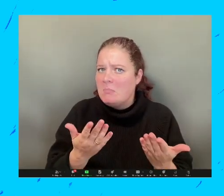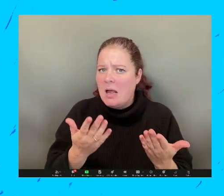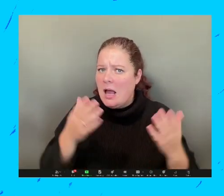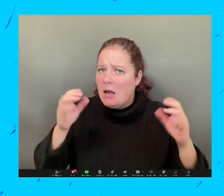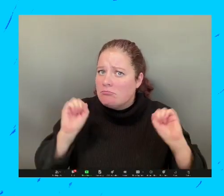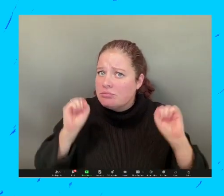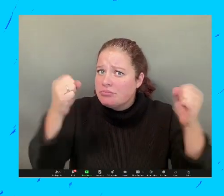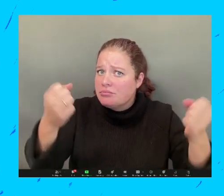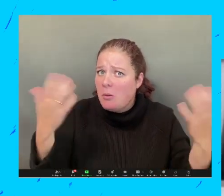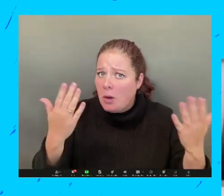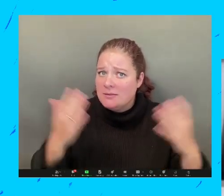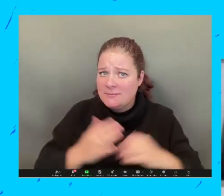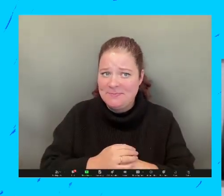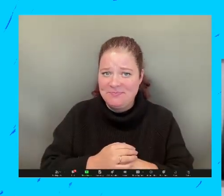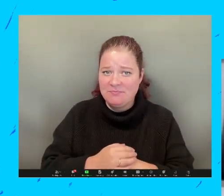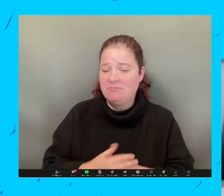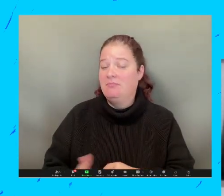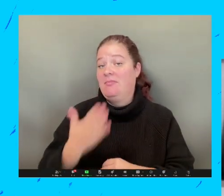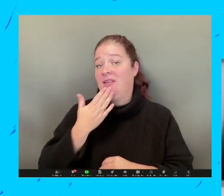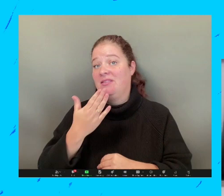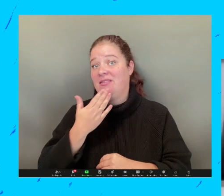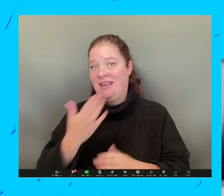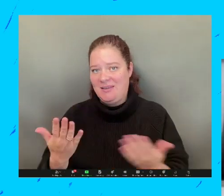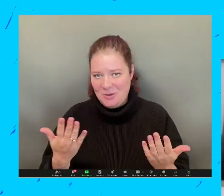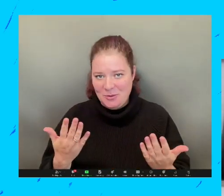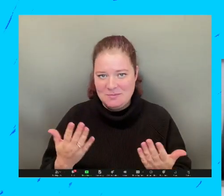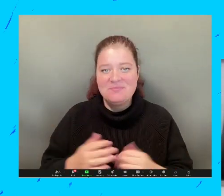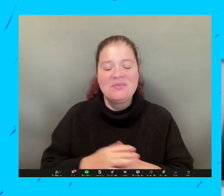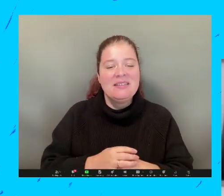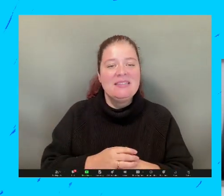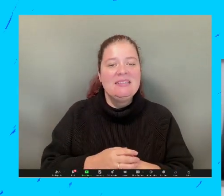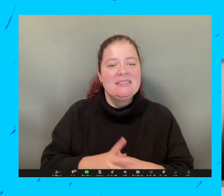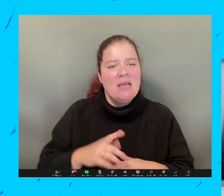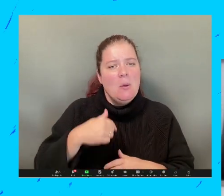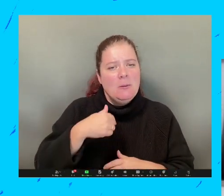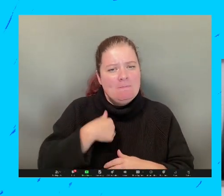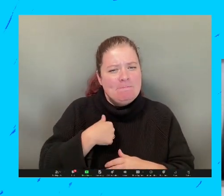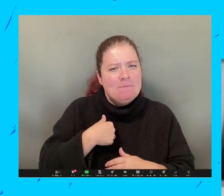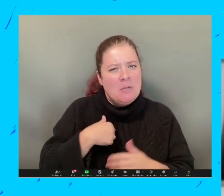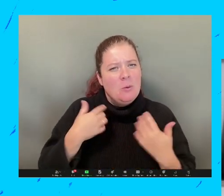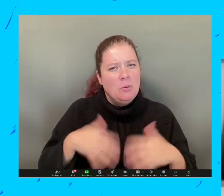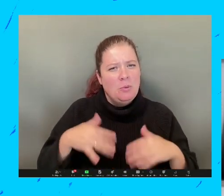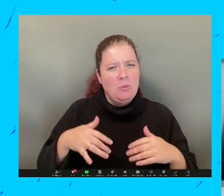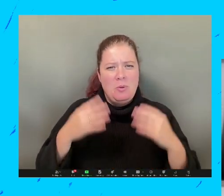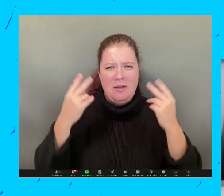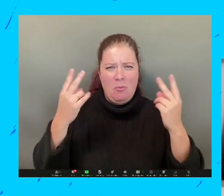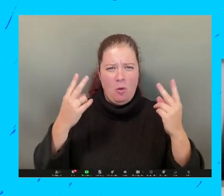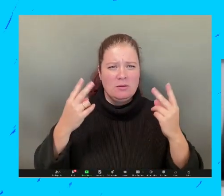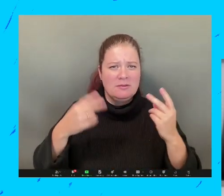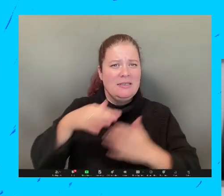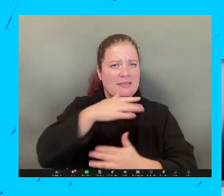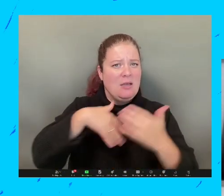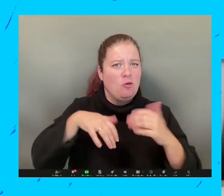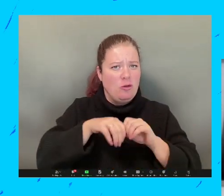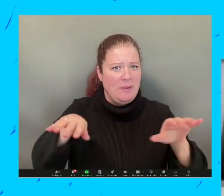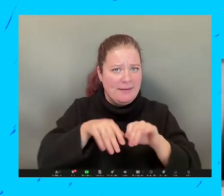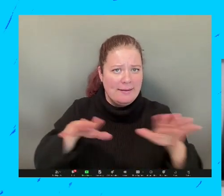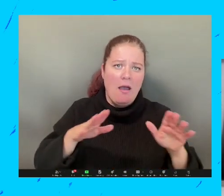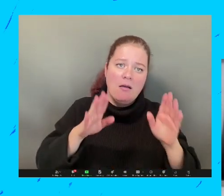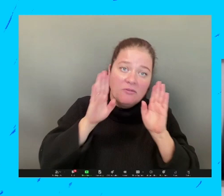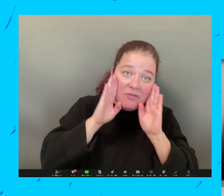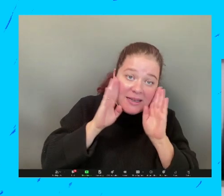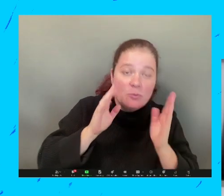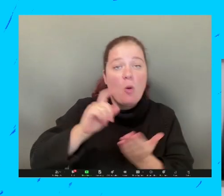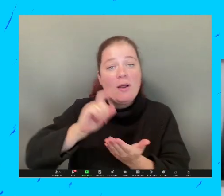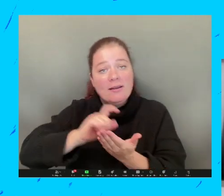thank you so much. So I'm a creative, I'm a poet, and I think the media is a huge tool to help to spread awareness. And